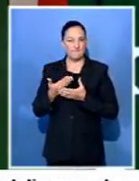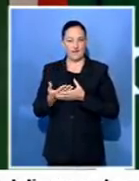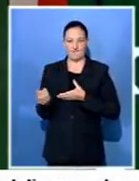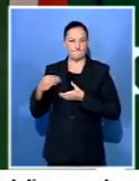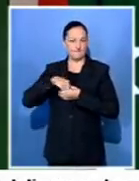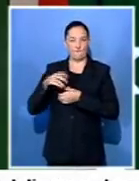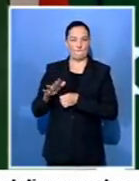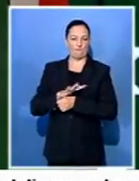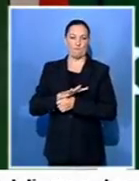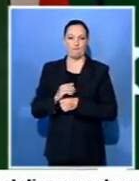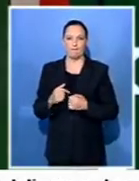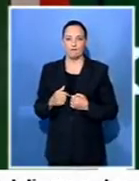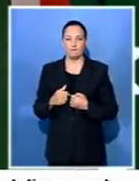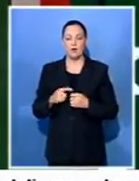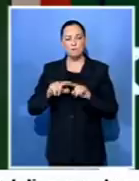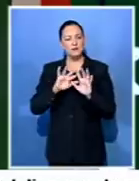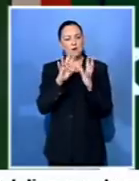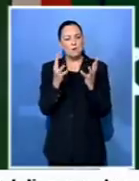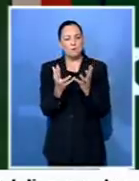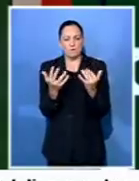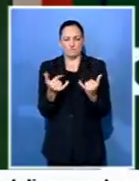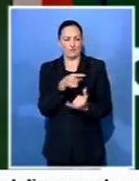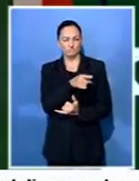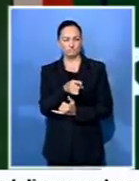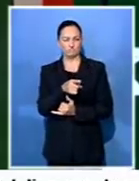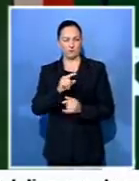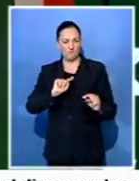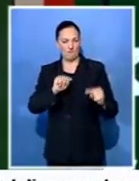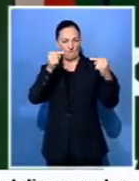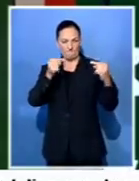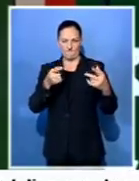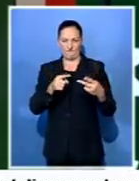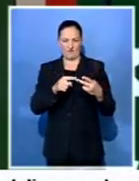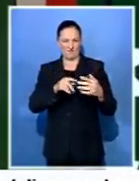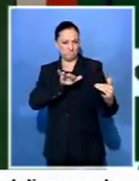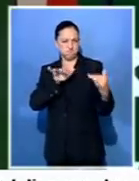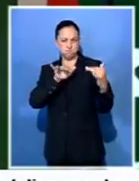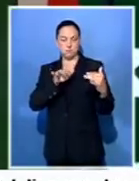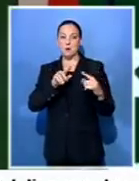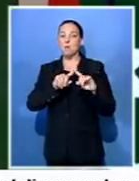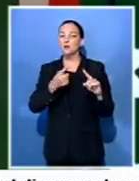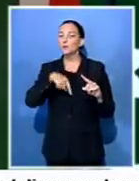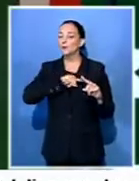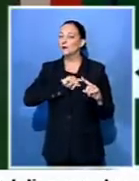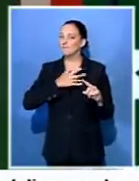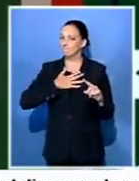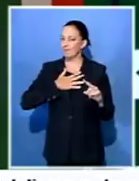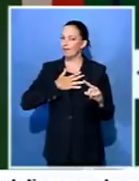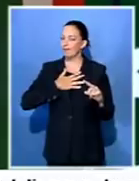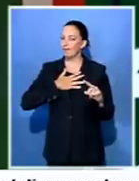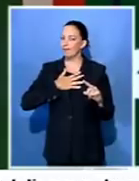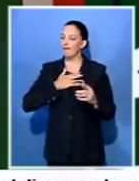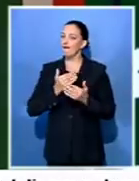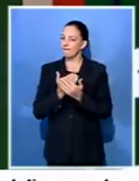In a world that is riven by conflict and greed, we were comforted